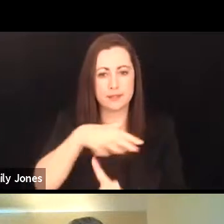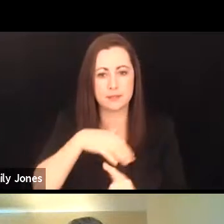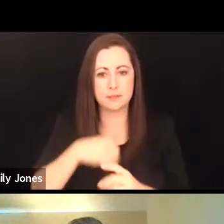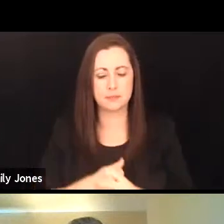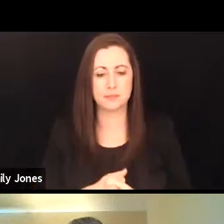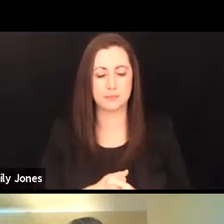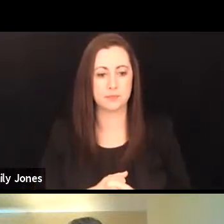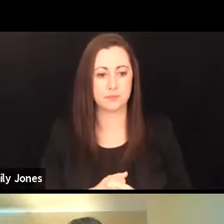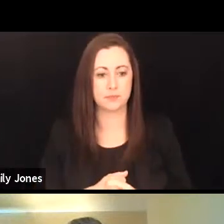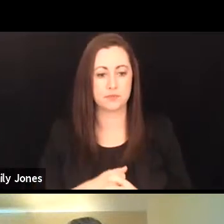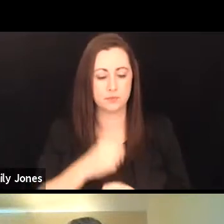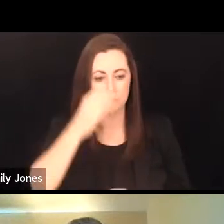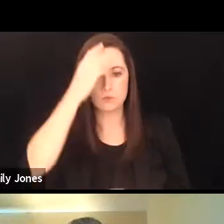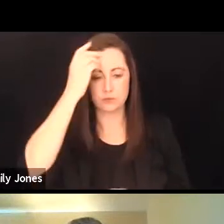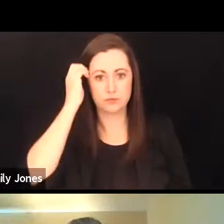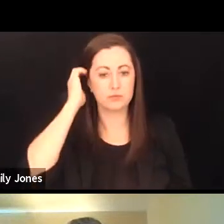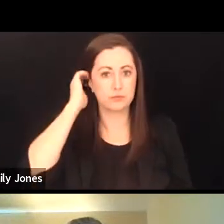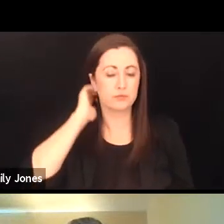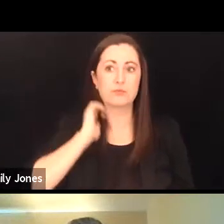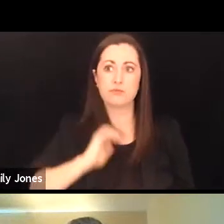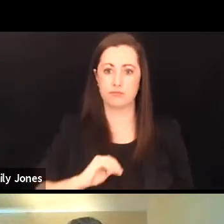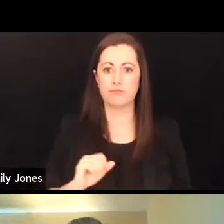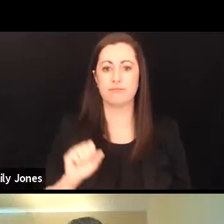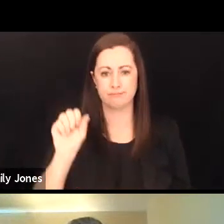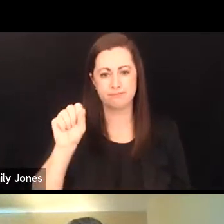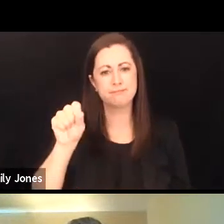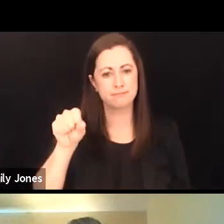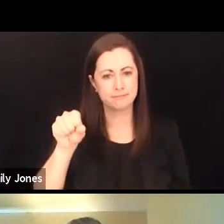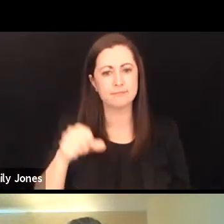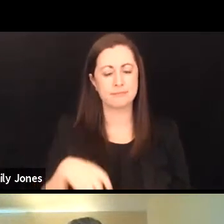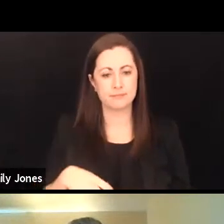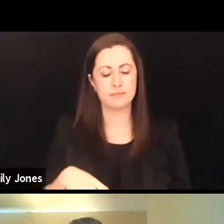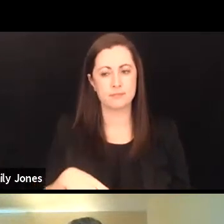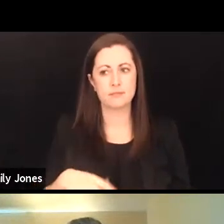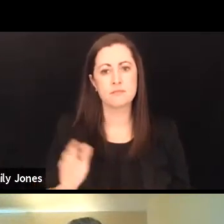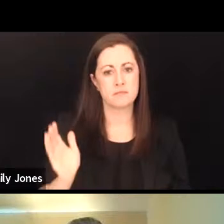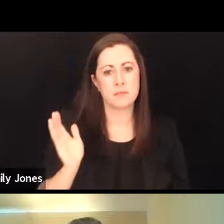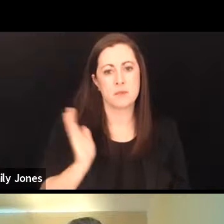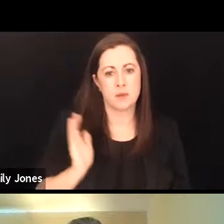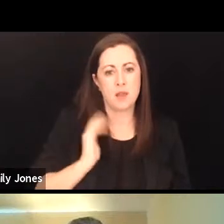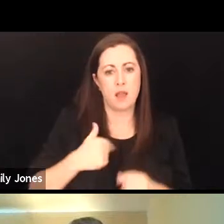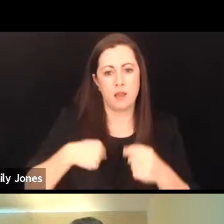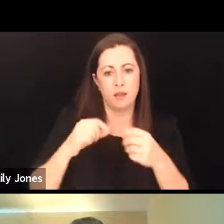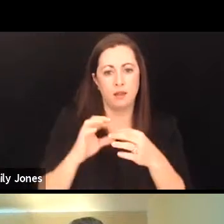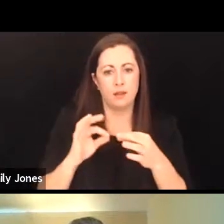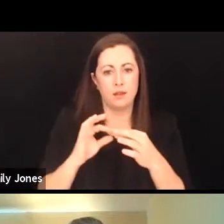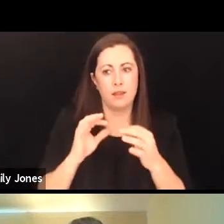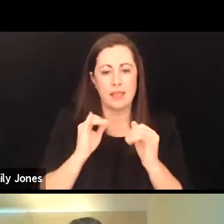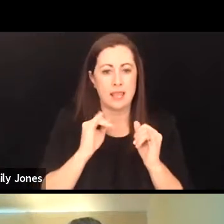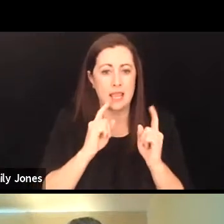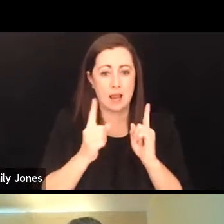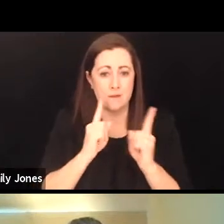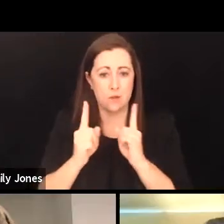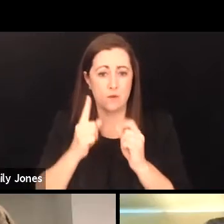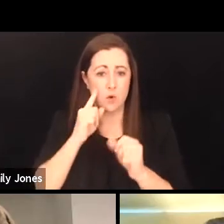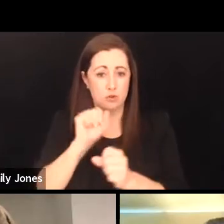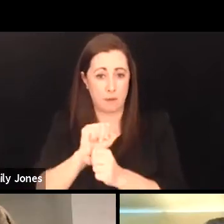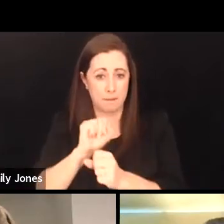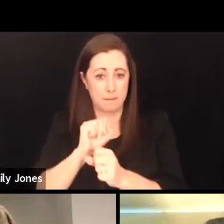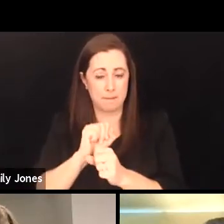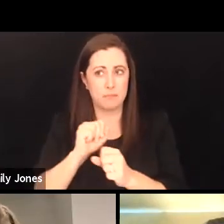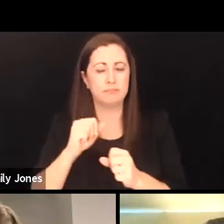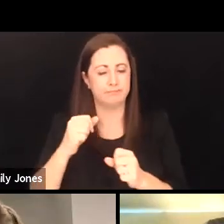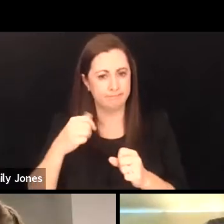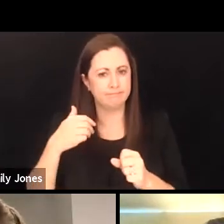Yes, it has been. Just as I'd mentioned with when I was interviewing for jobs, you could see, you know,